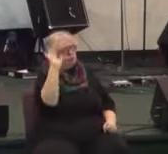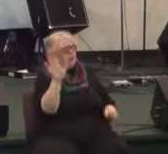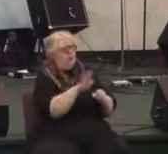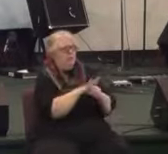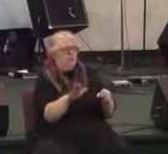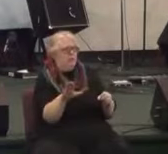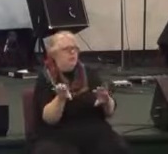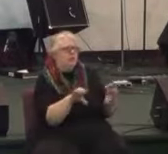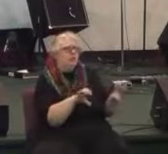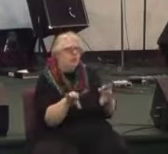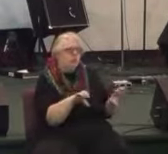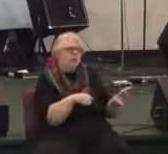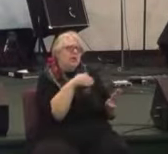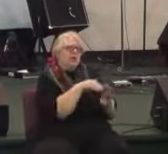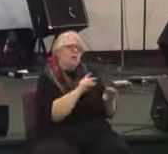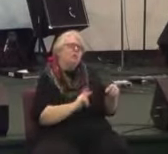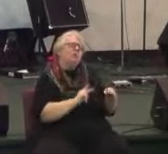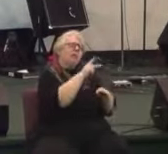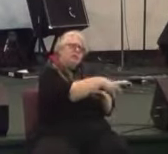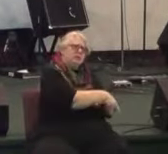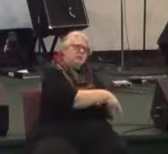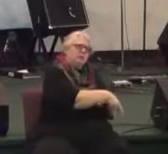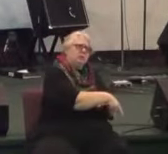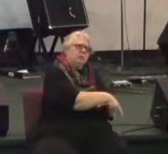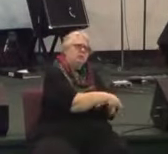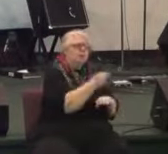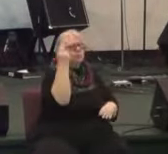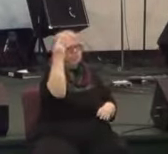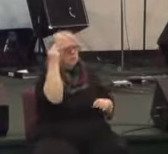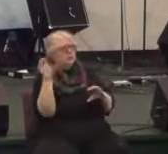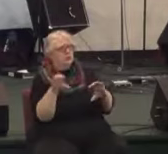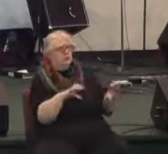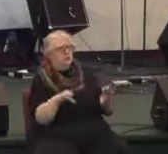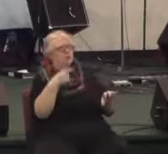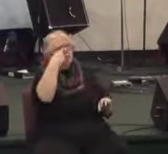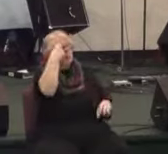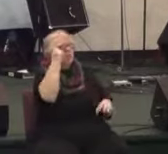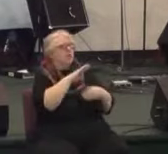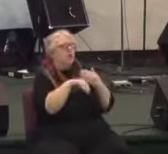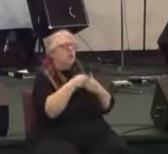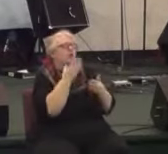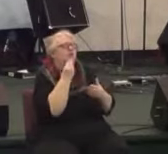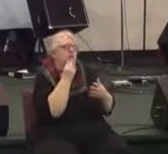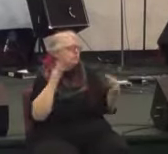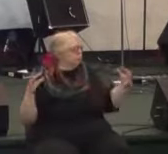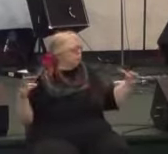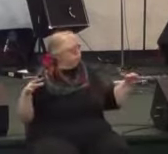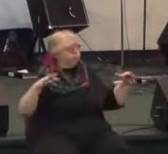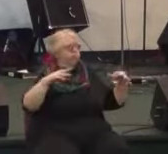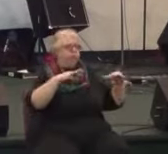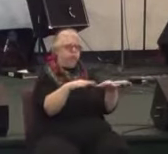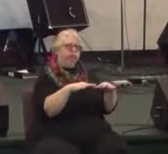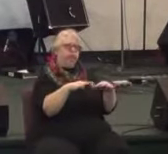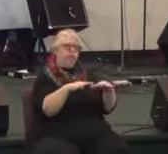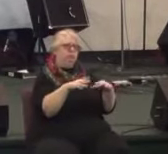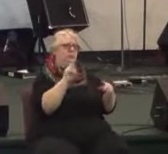Passover time, the reason those guys did that is because all the Jews are gathered. They have a big